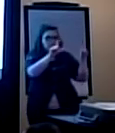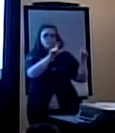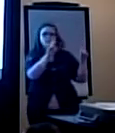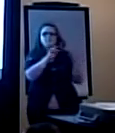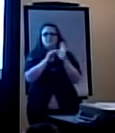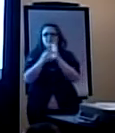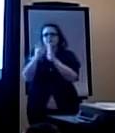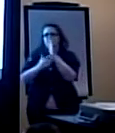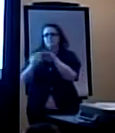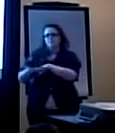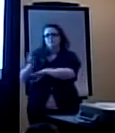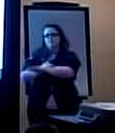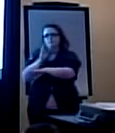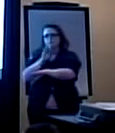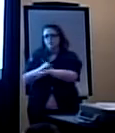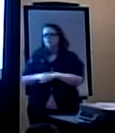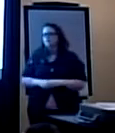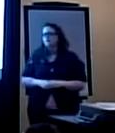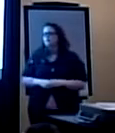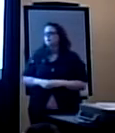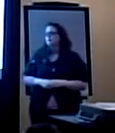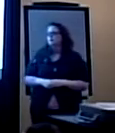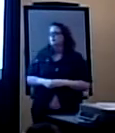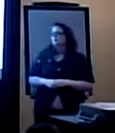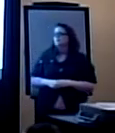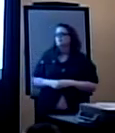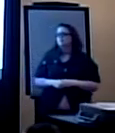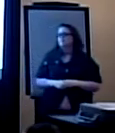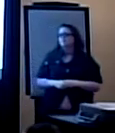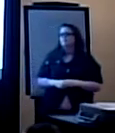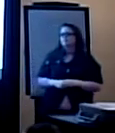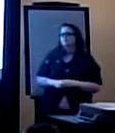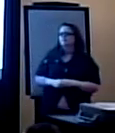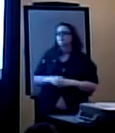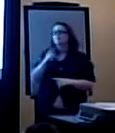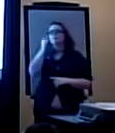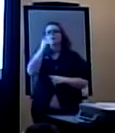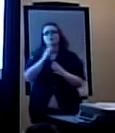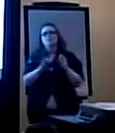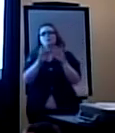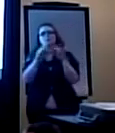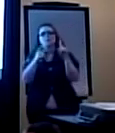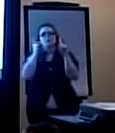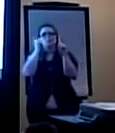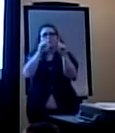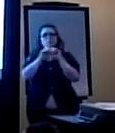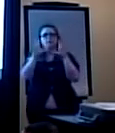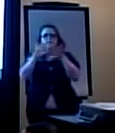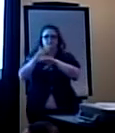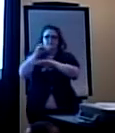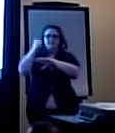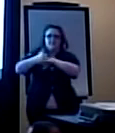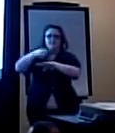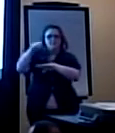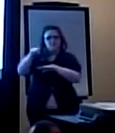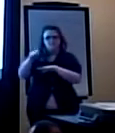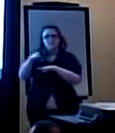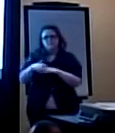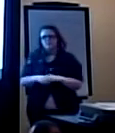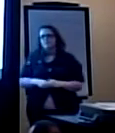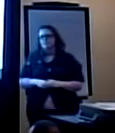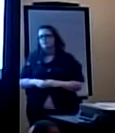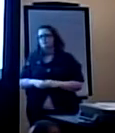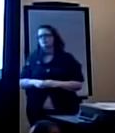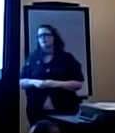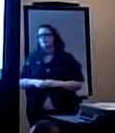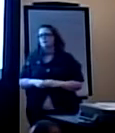long-term outcomes? Now, what can be difficult in all these is that clear goals have to be decided. And this is more for program planning, as in setting up a literacy